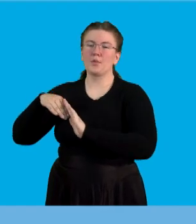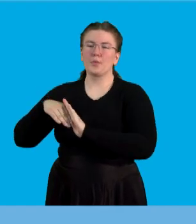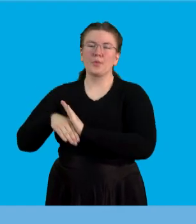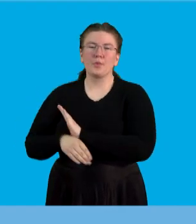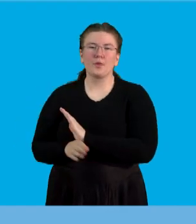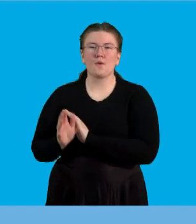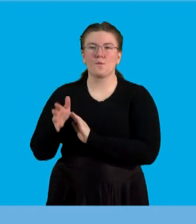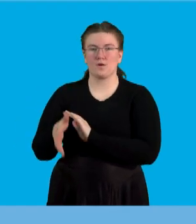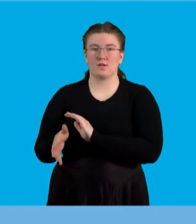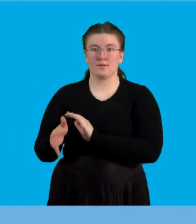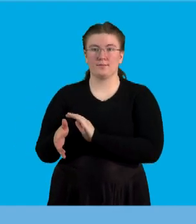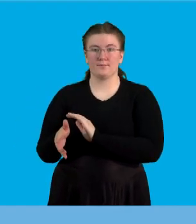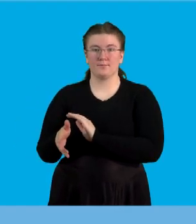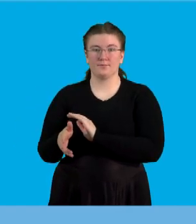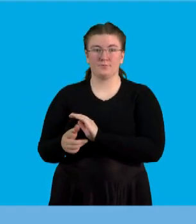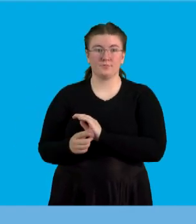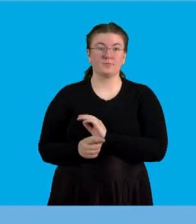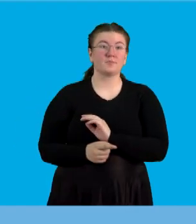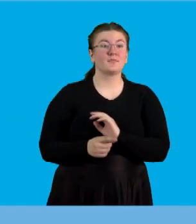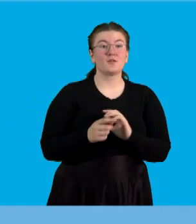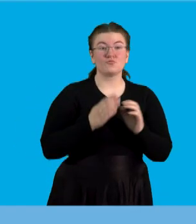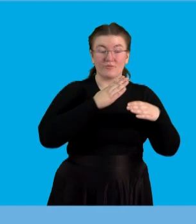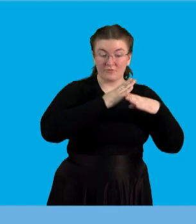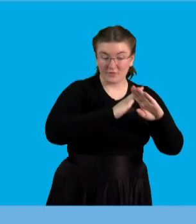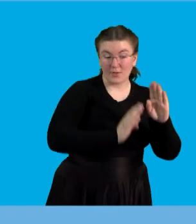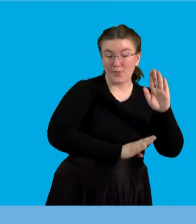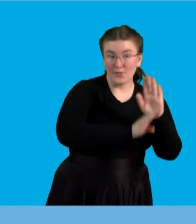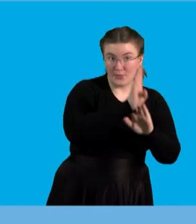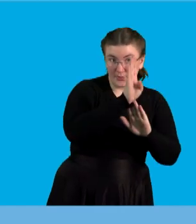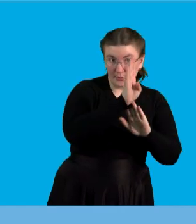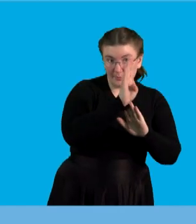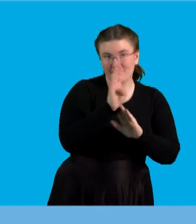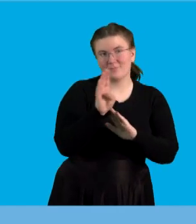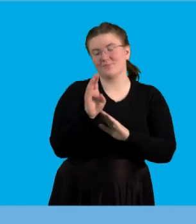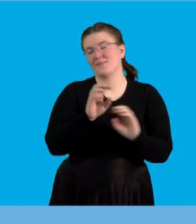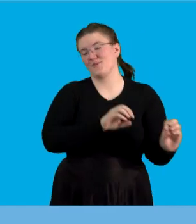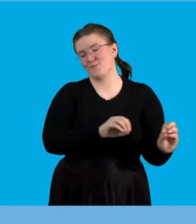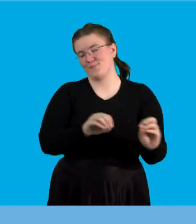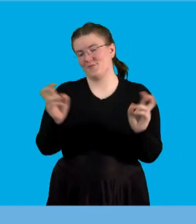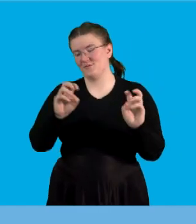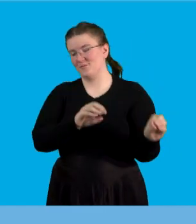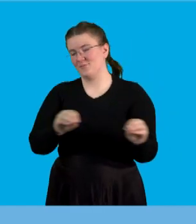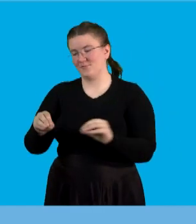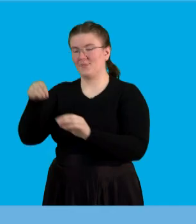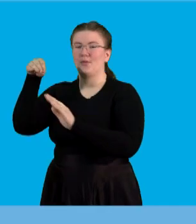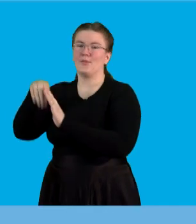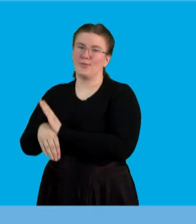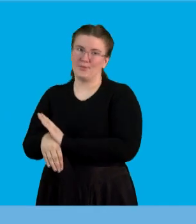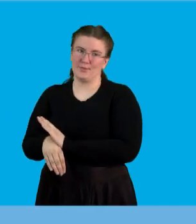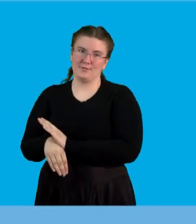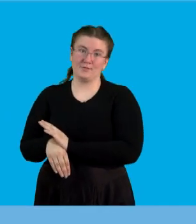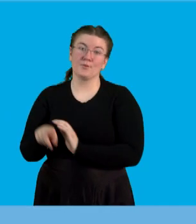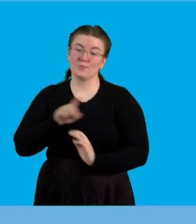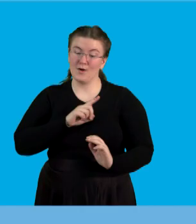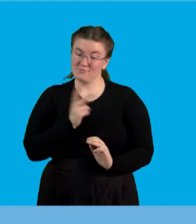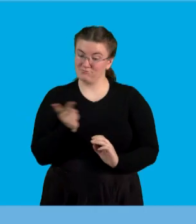said, when this increases, that needs to decrease. The strength of the current needs to decrease because